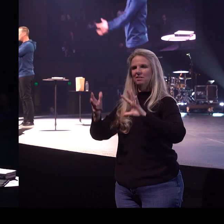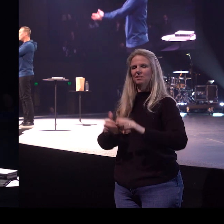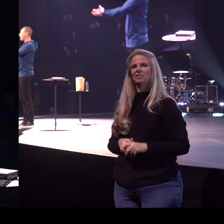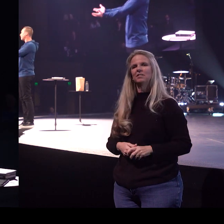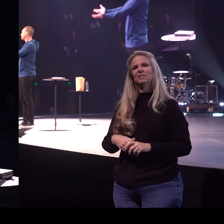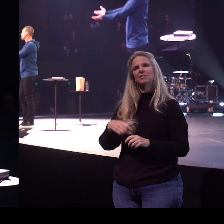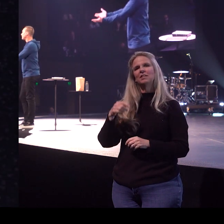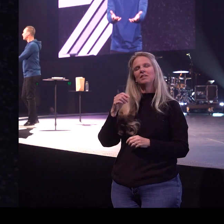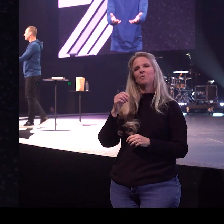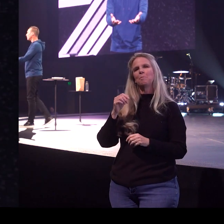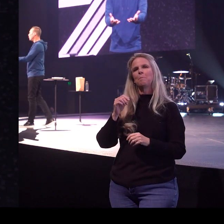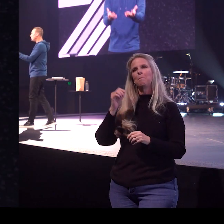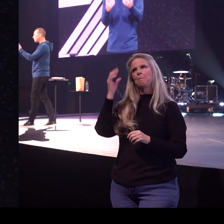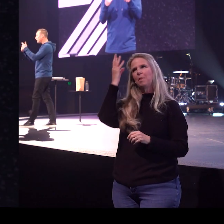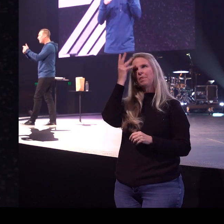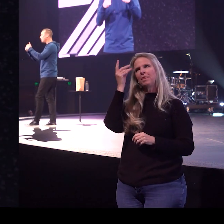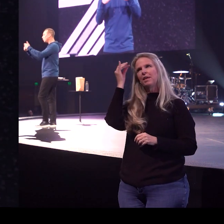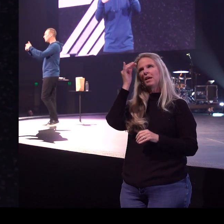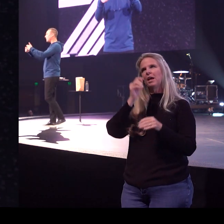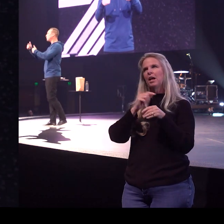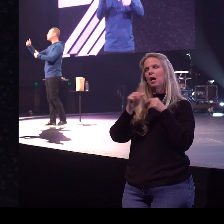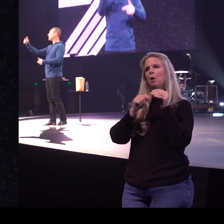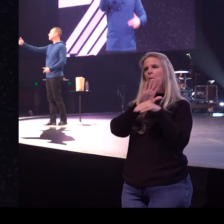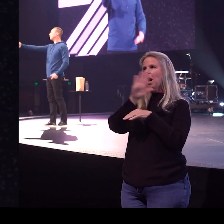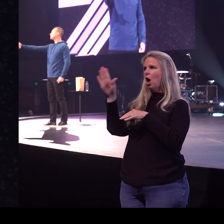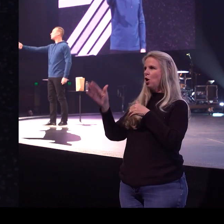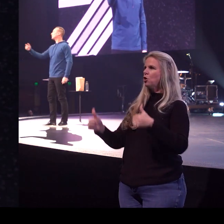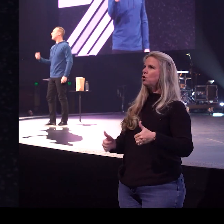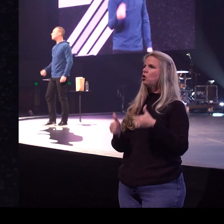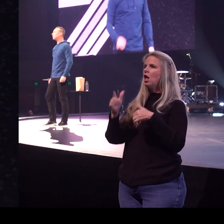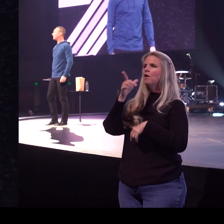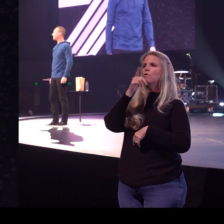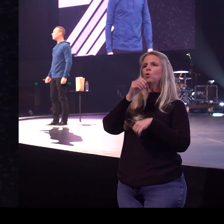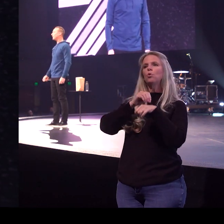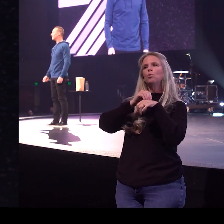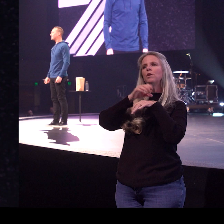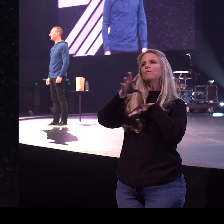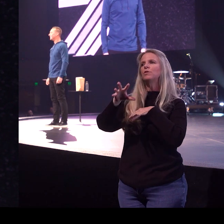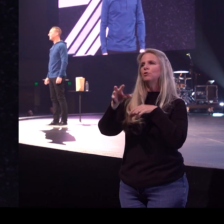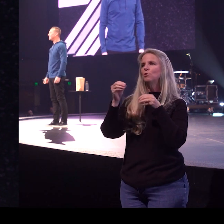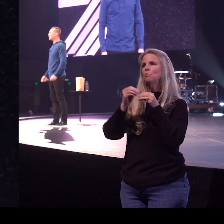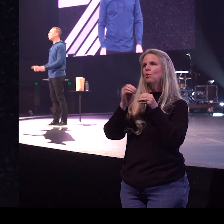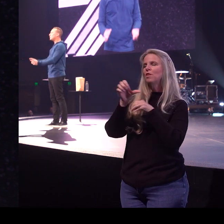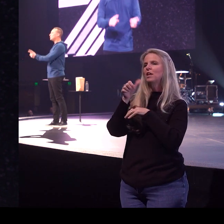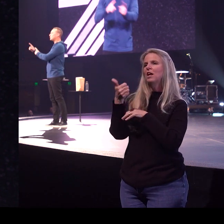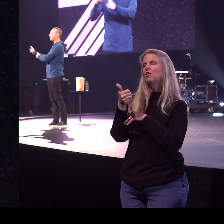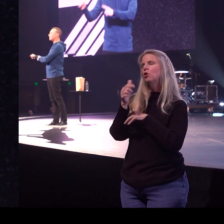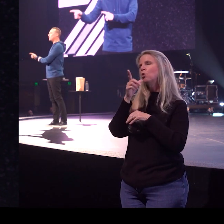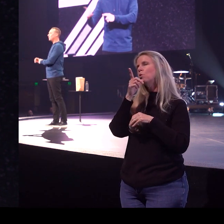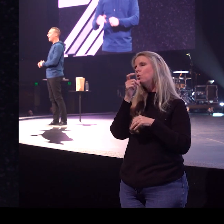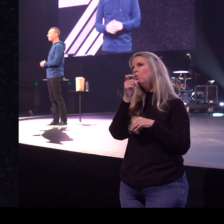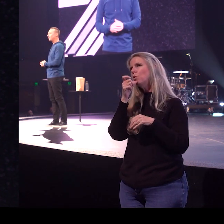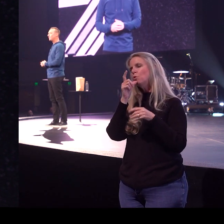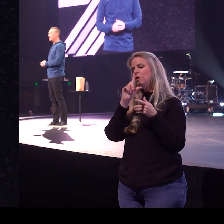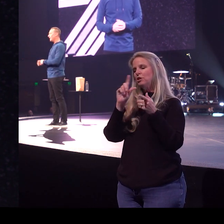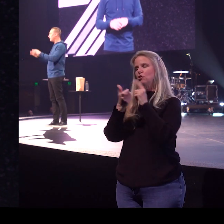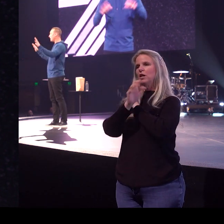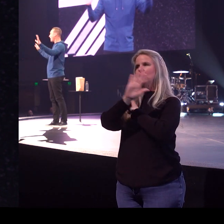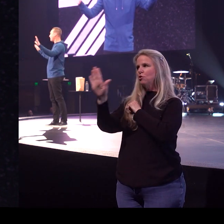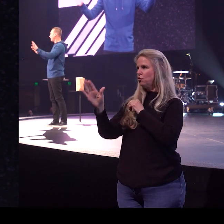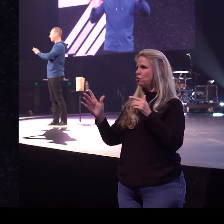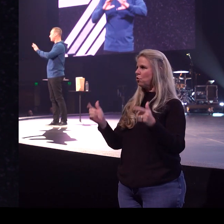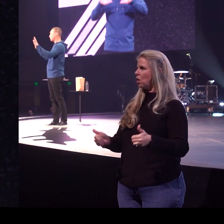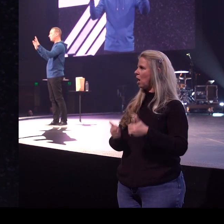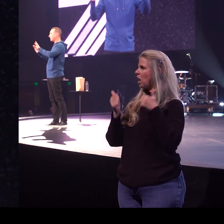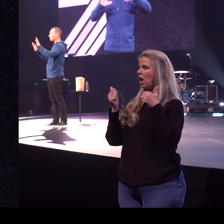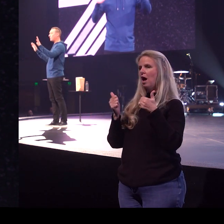Think about your life. When you think about your life, who's influenced your life more than anyone else? Like who's transformed your life? Anybody